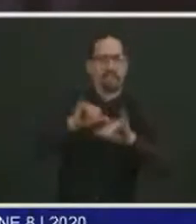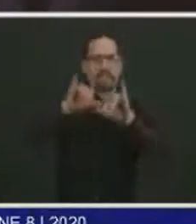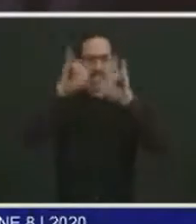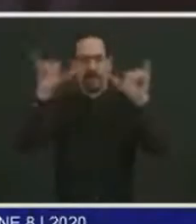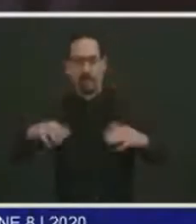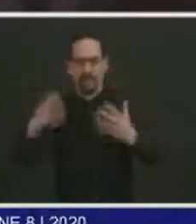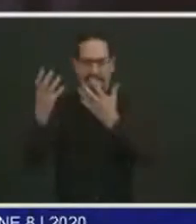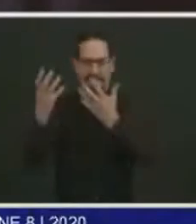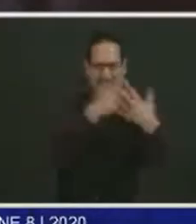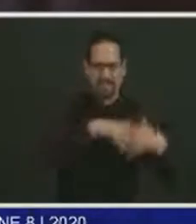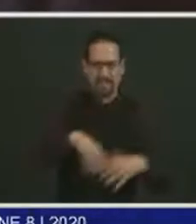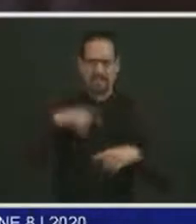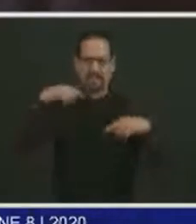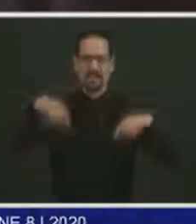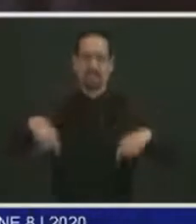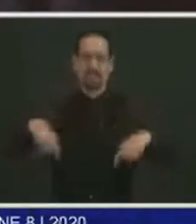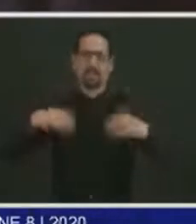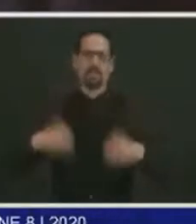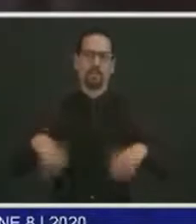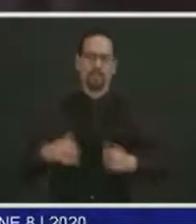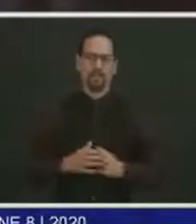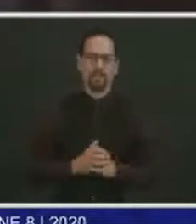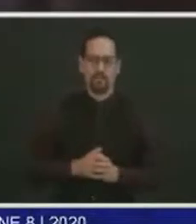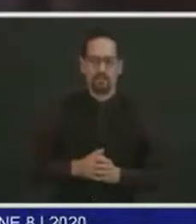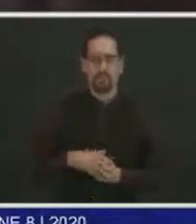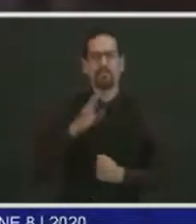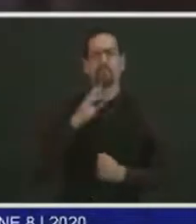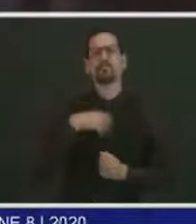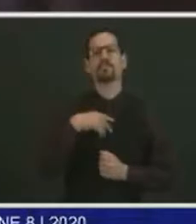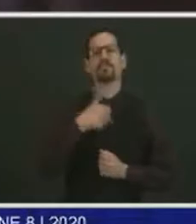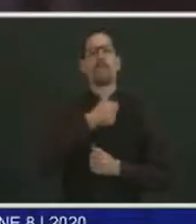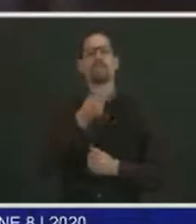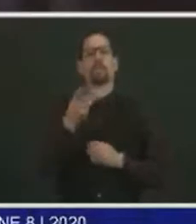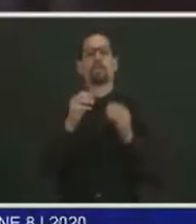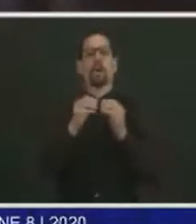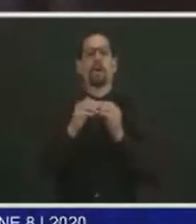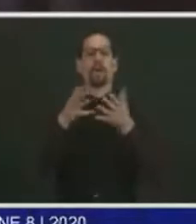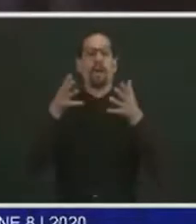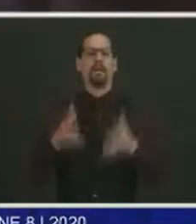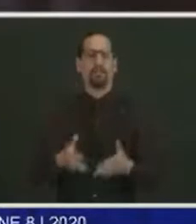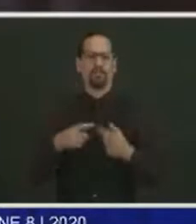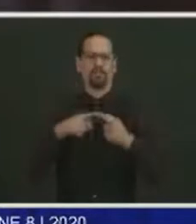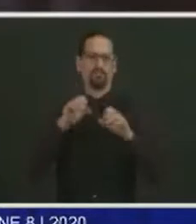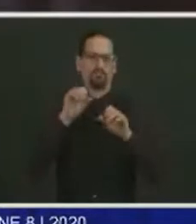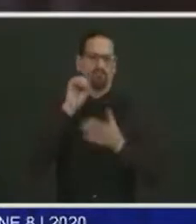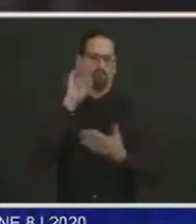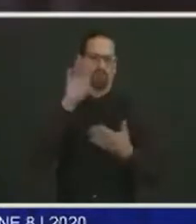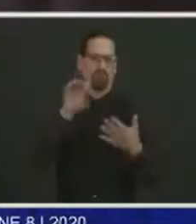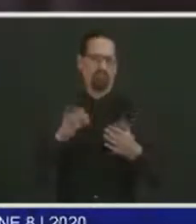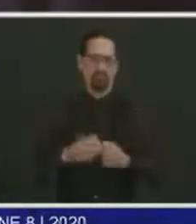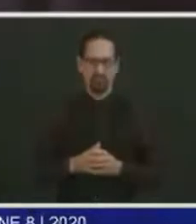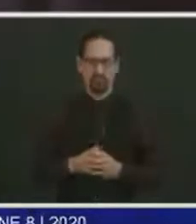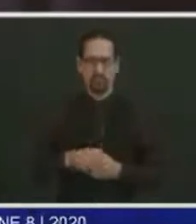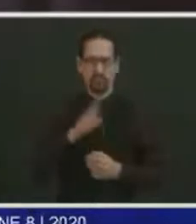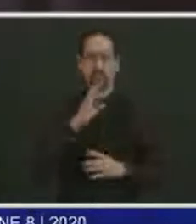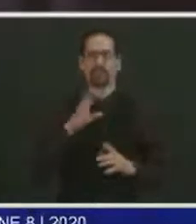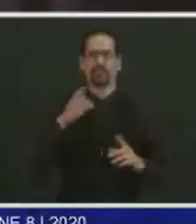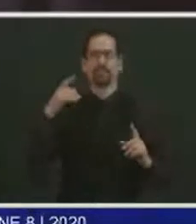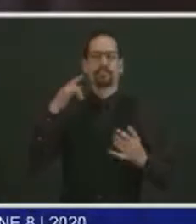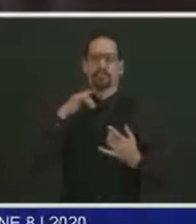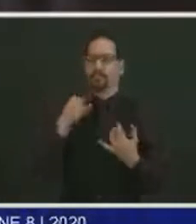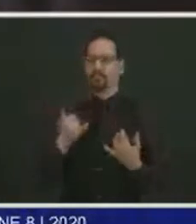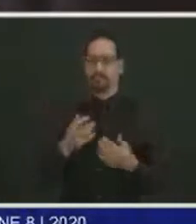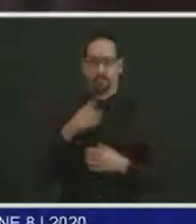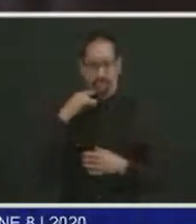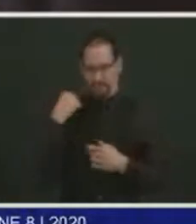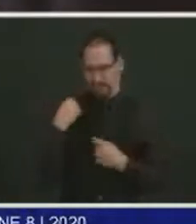Okay, a couple of other things that I want to mention. Obviously, over the past couple of weeks,